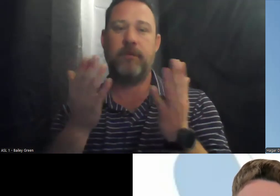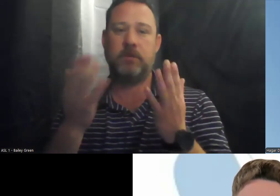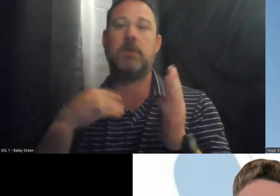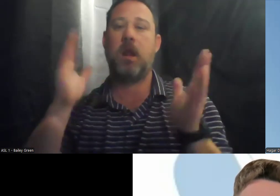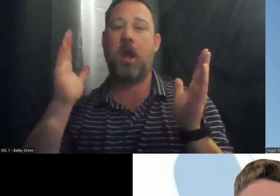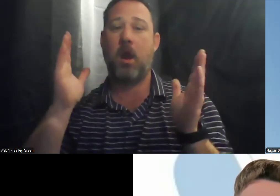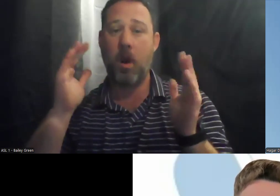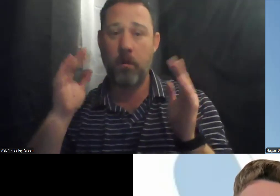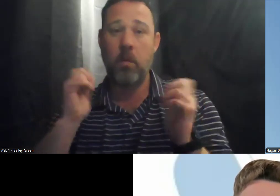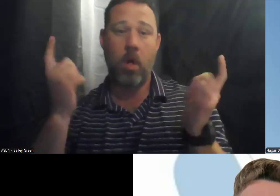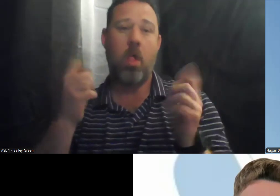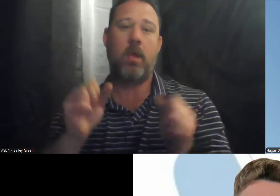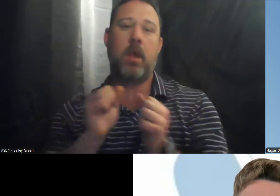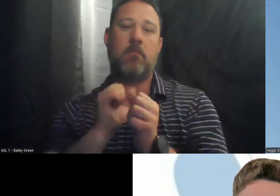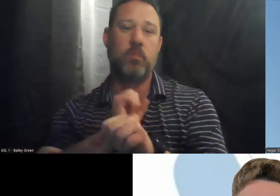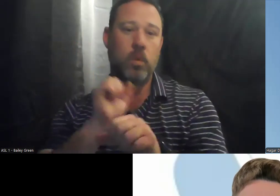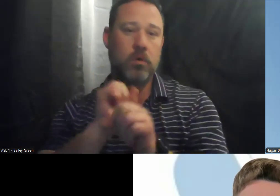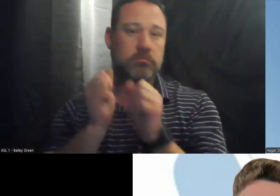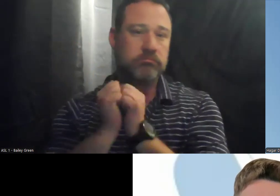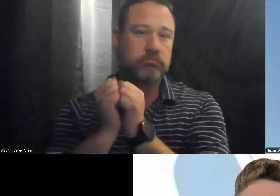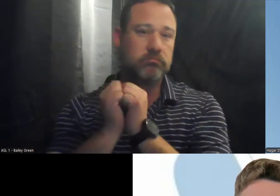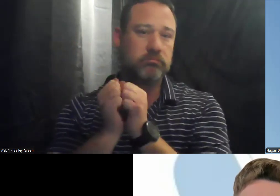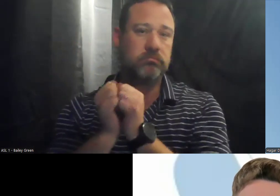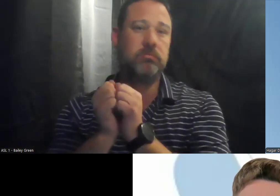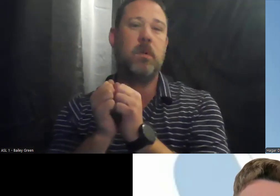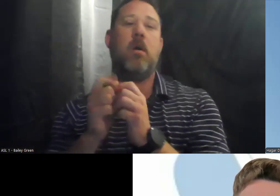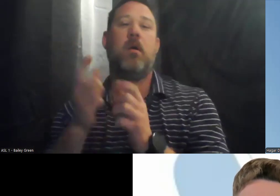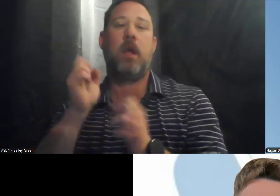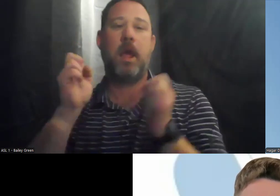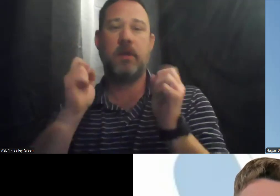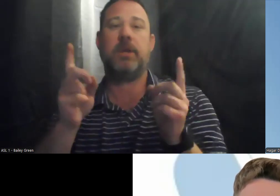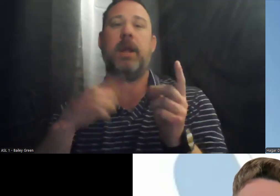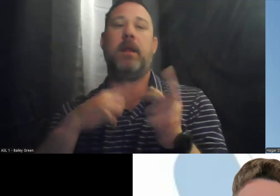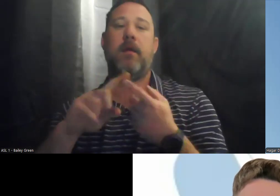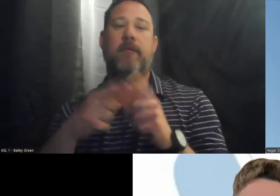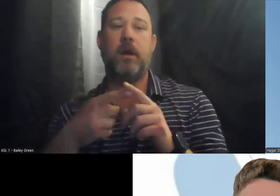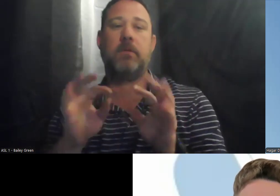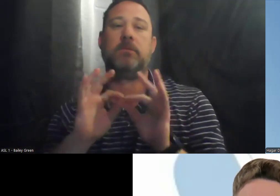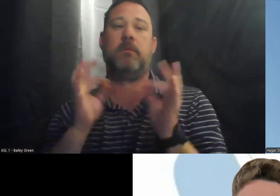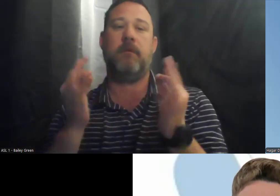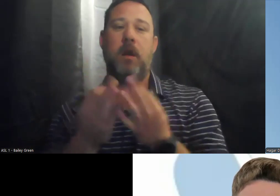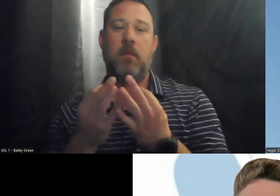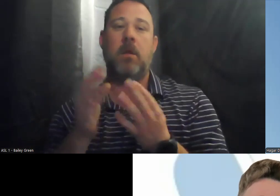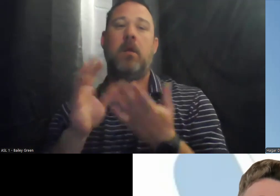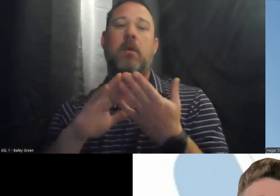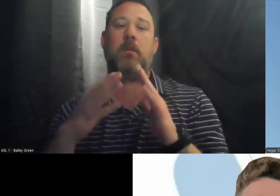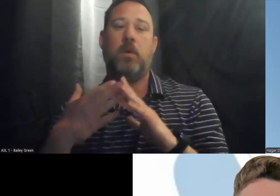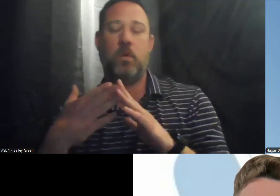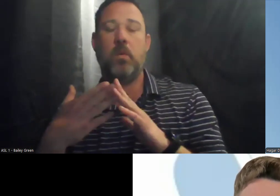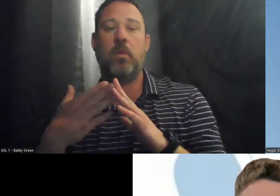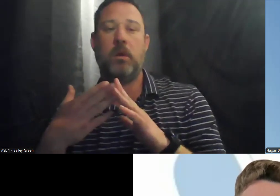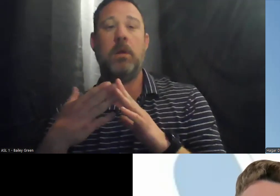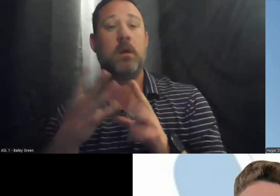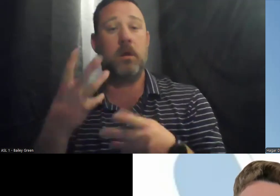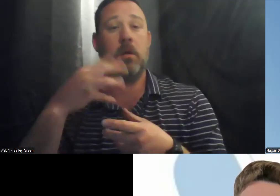that we all can work very closely together in educating our friends and family and community, including